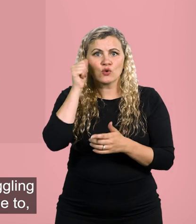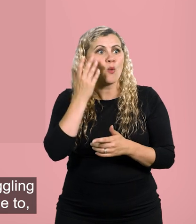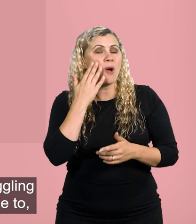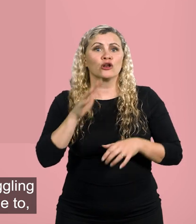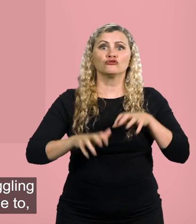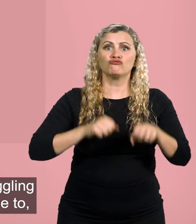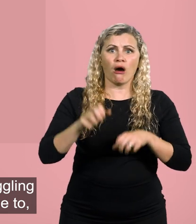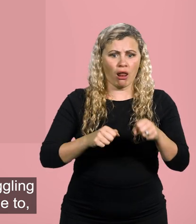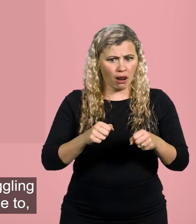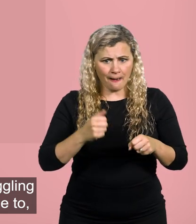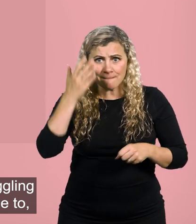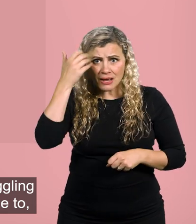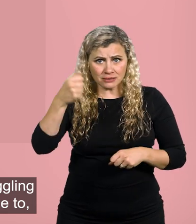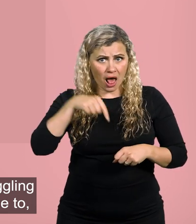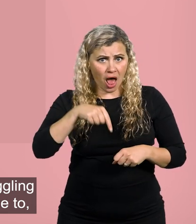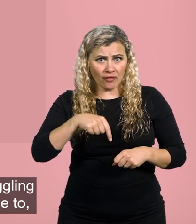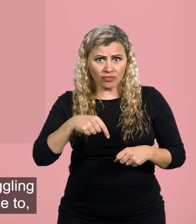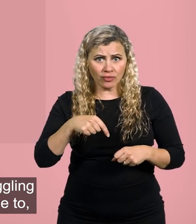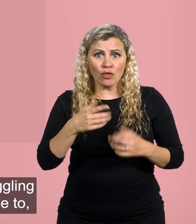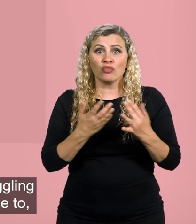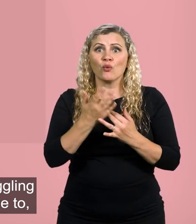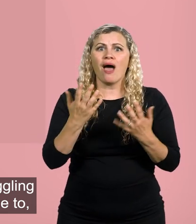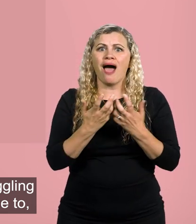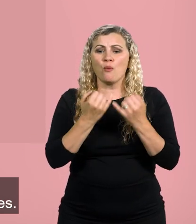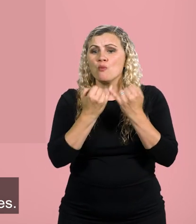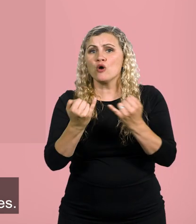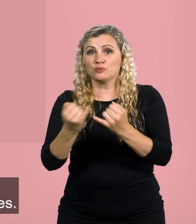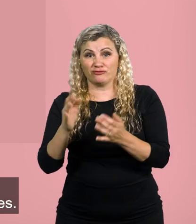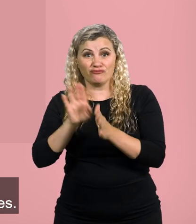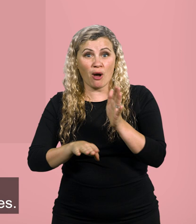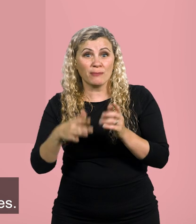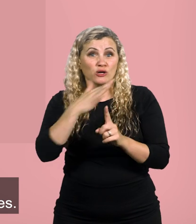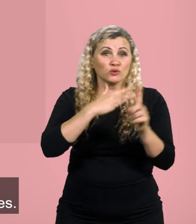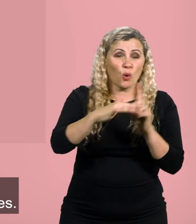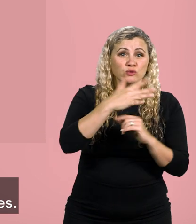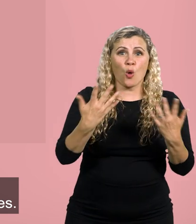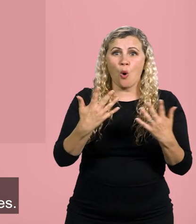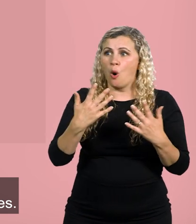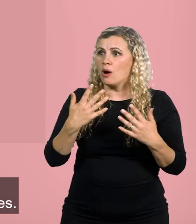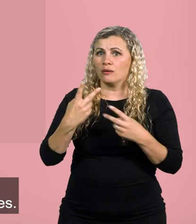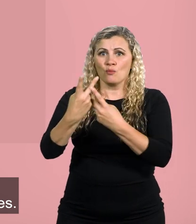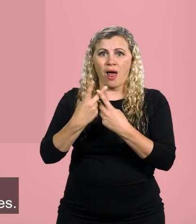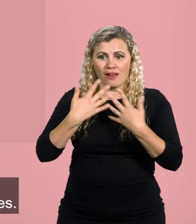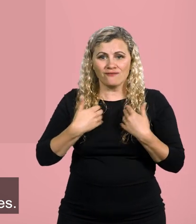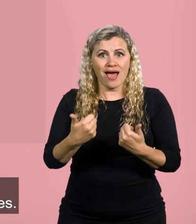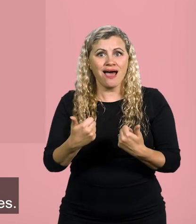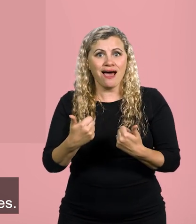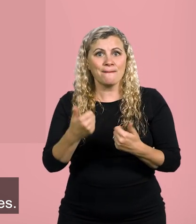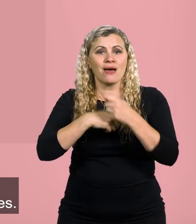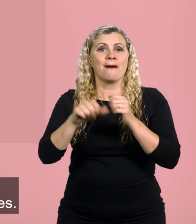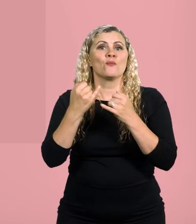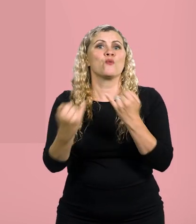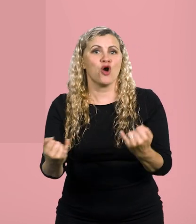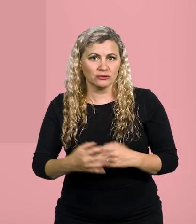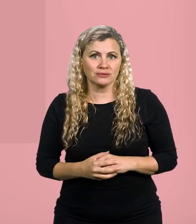it recognizes that when you are struggling with your mental health it is often due to or made worse by a range of Social and Welfare